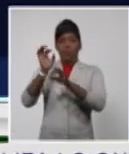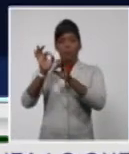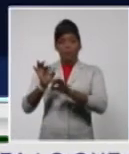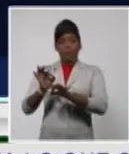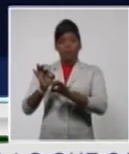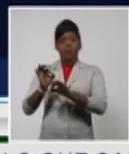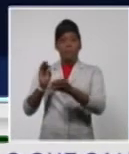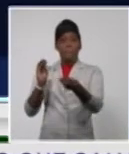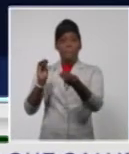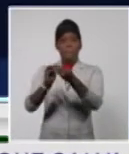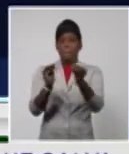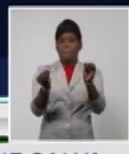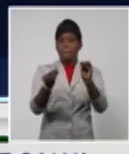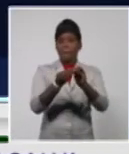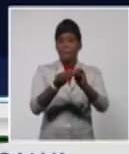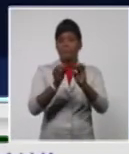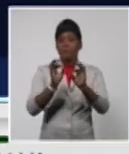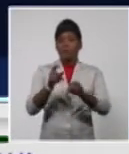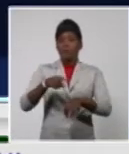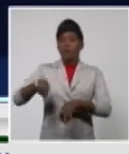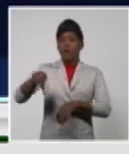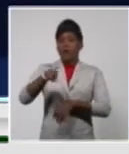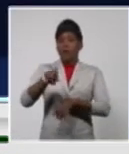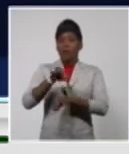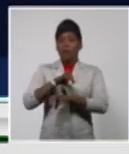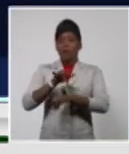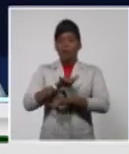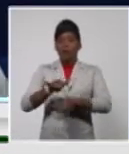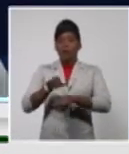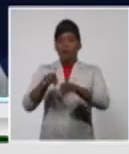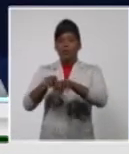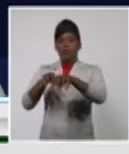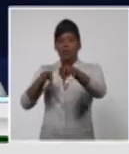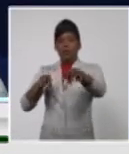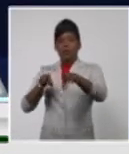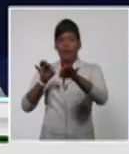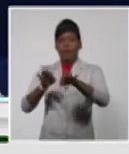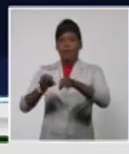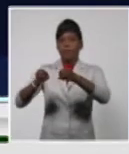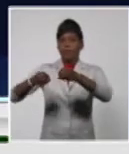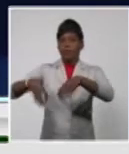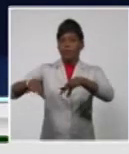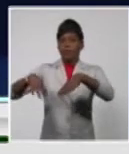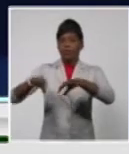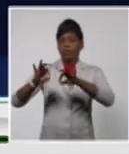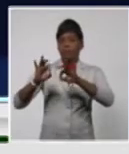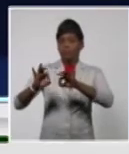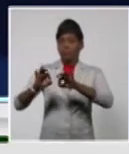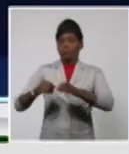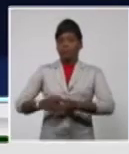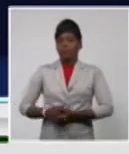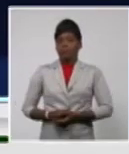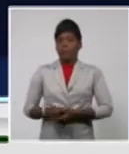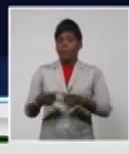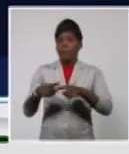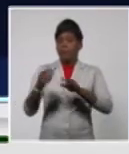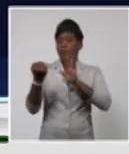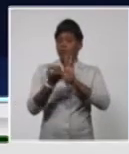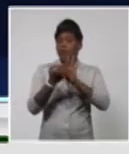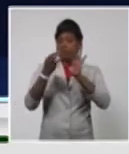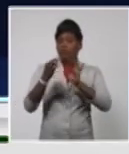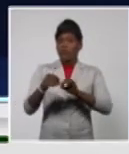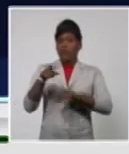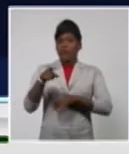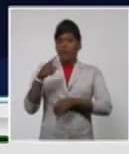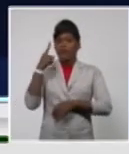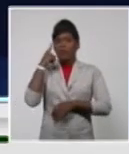15 days whose source of infection is being investigated by our specialists. None of the 77 patients contracted